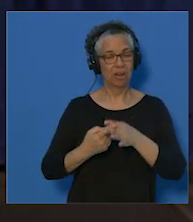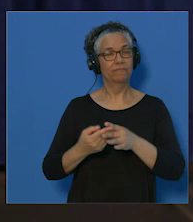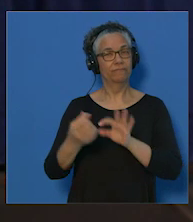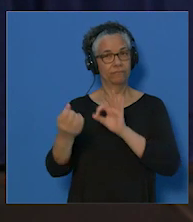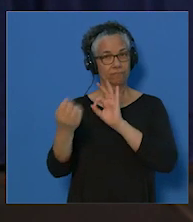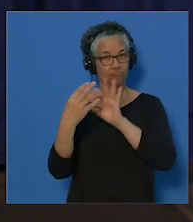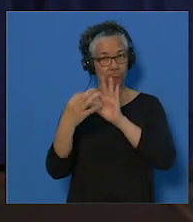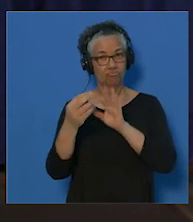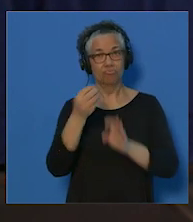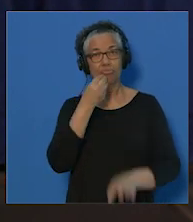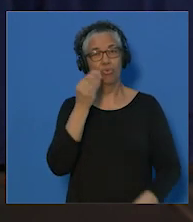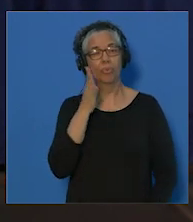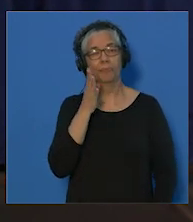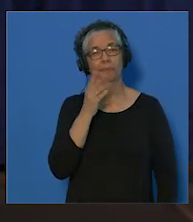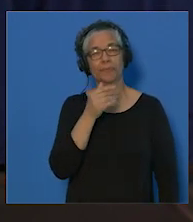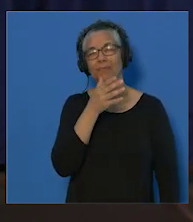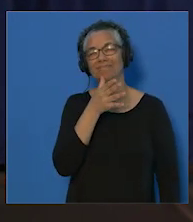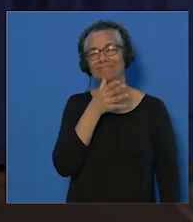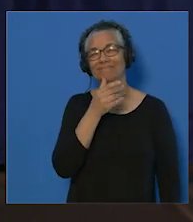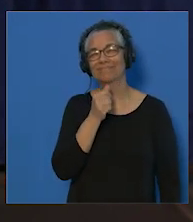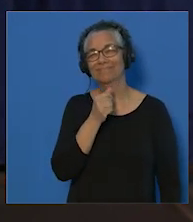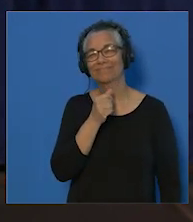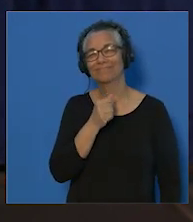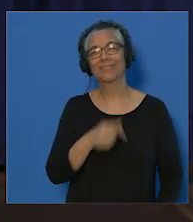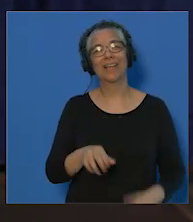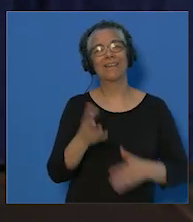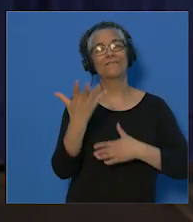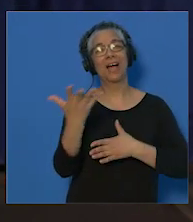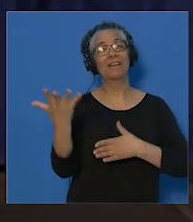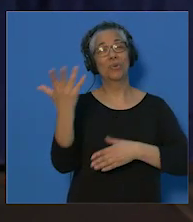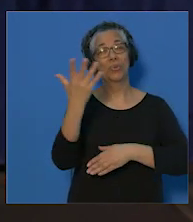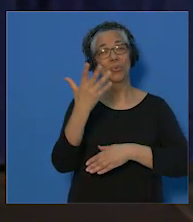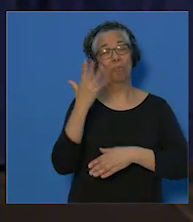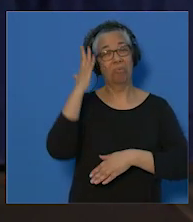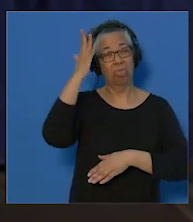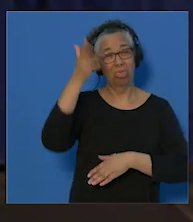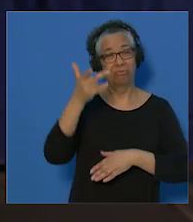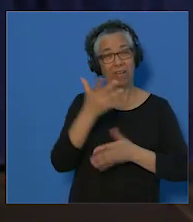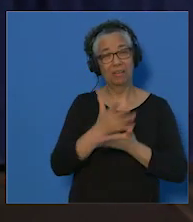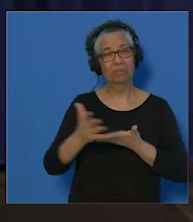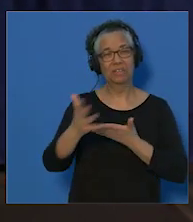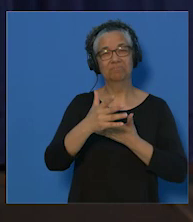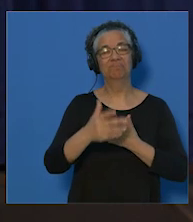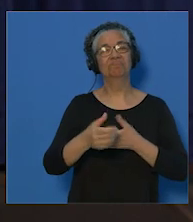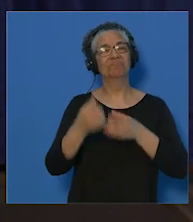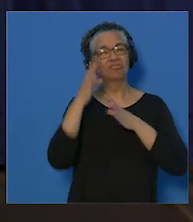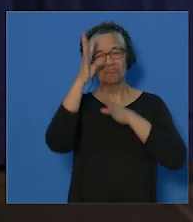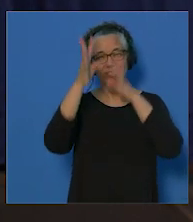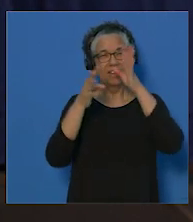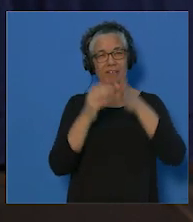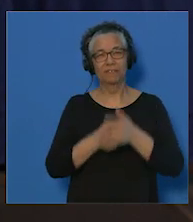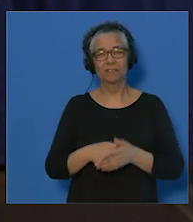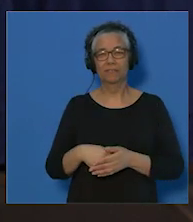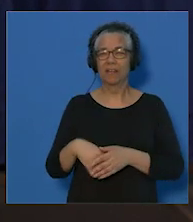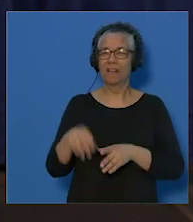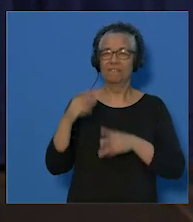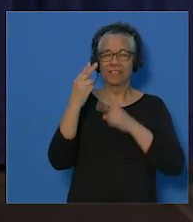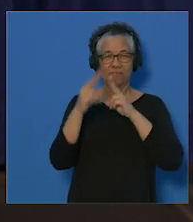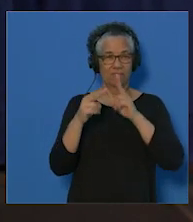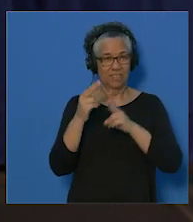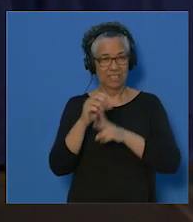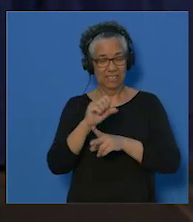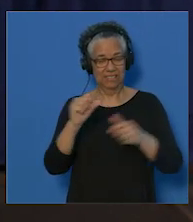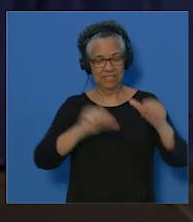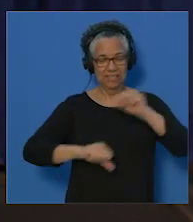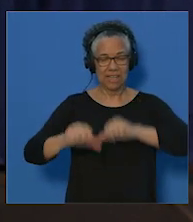5 weeks, some of the creative and innovative activities that have occurred include virtual science labs and field trips, culinary arts